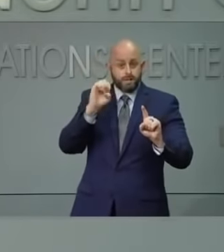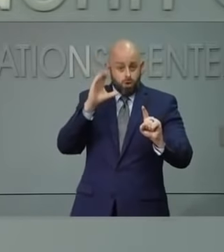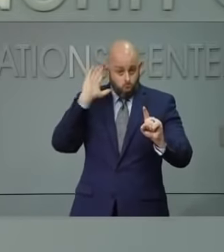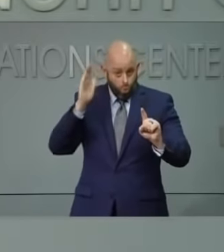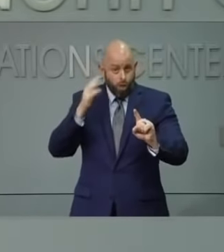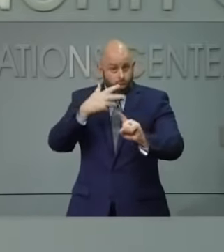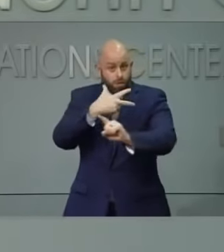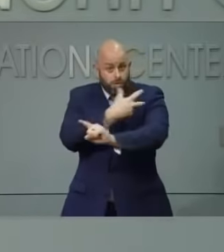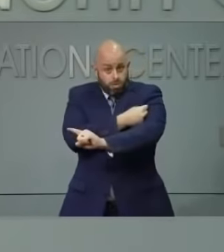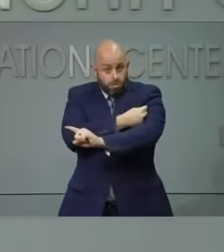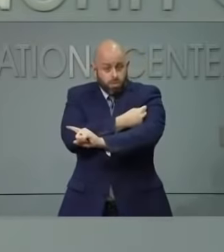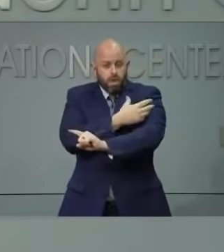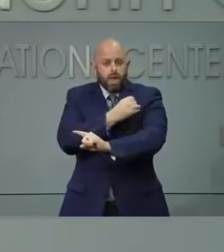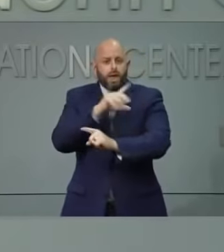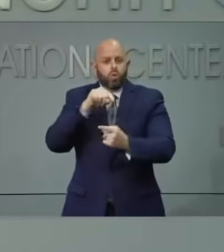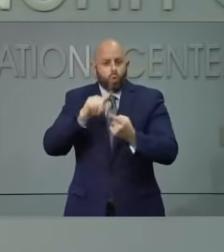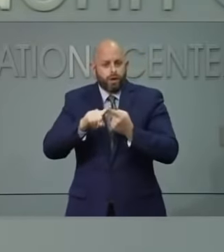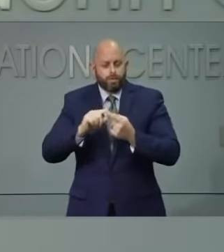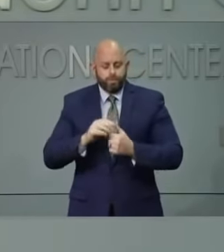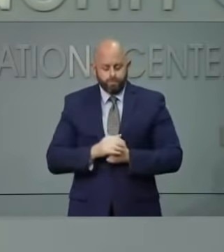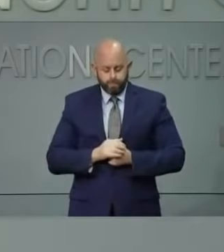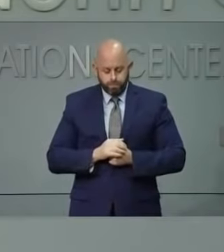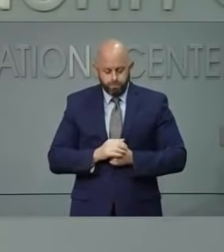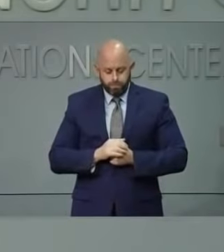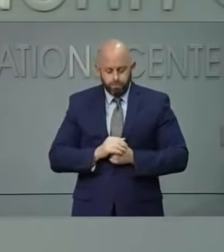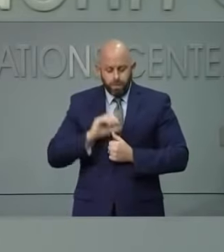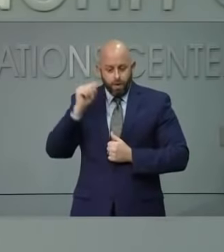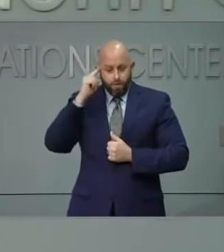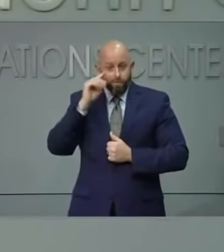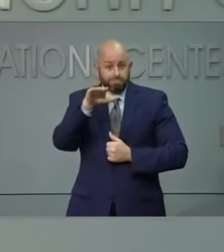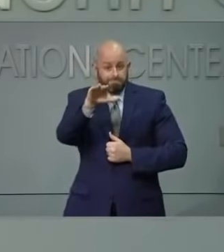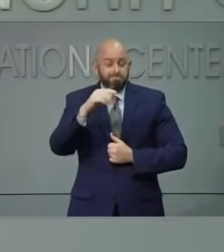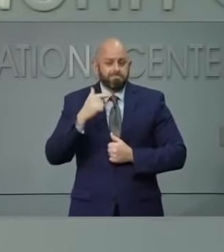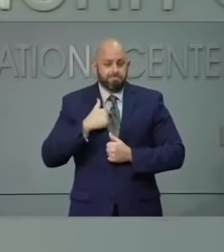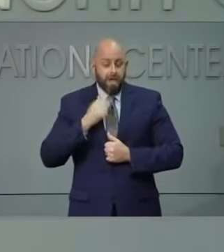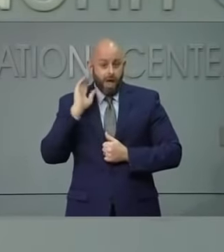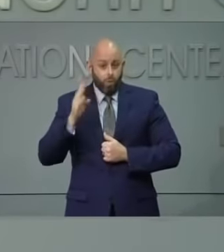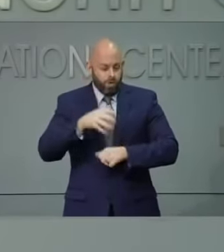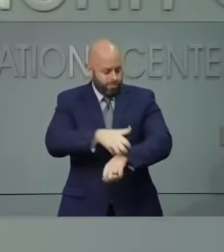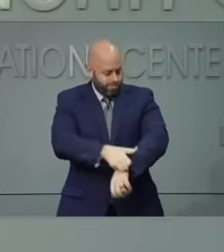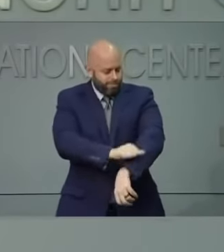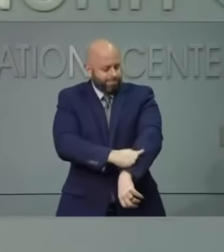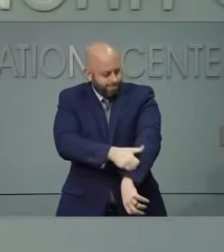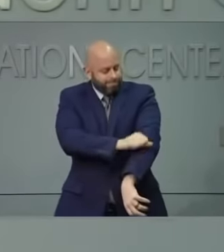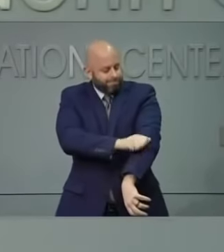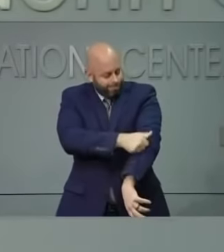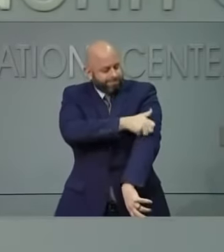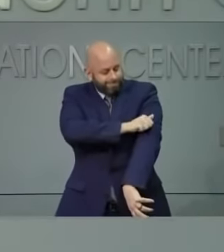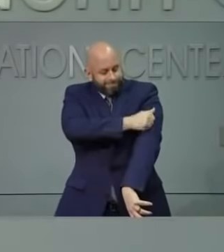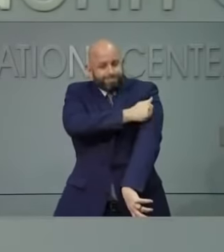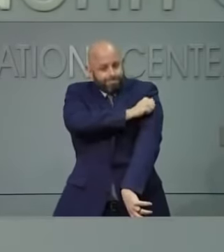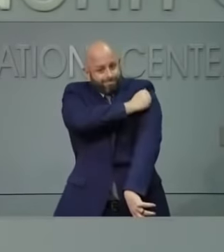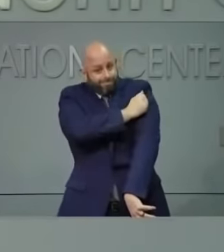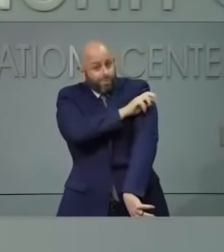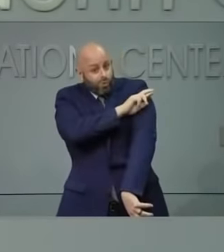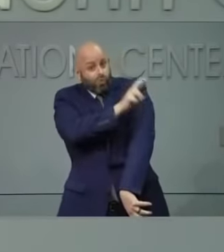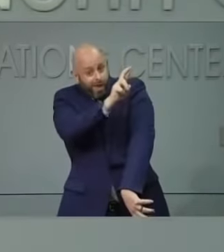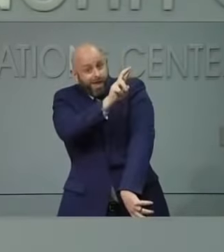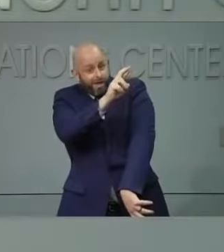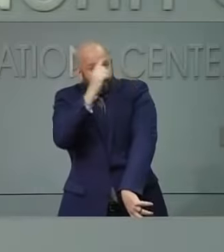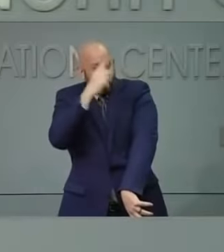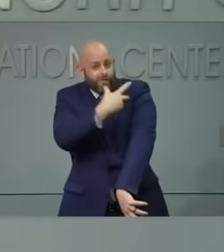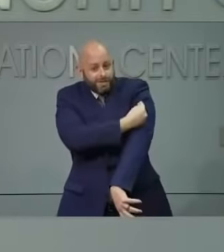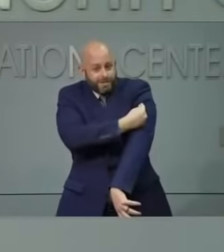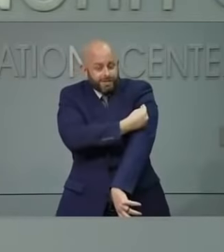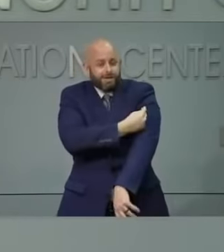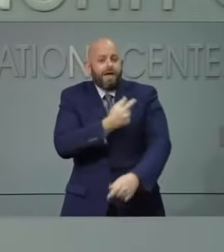I plan to roll up my sleeve and take this vaccine as soon as it is my turn. You can go to the DHHS